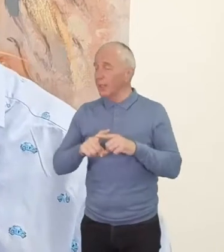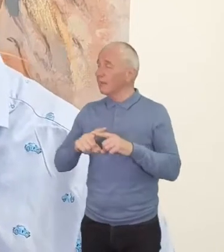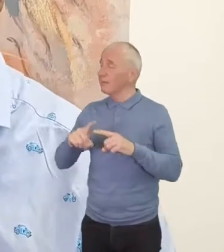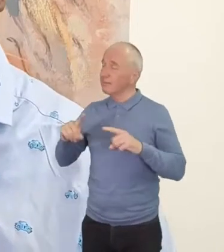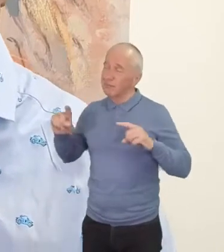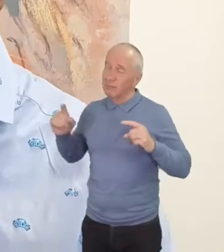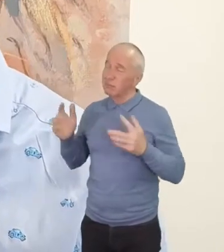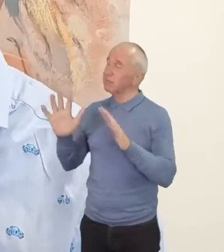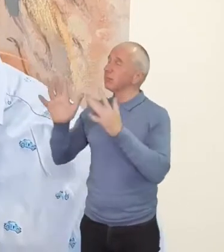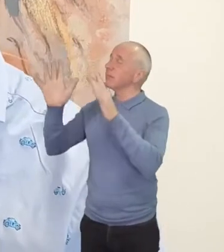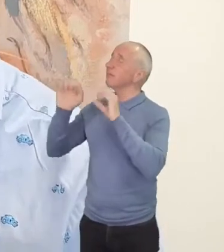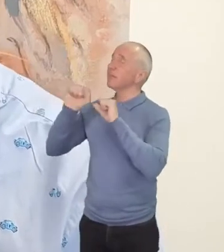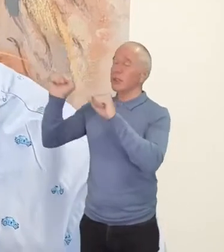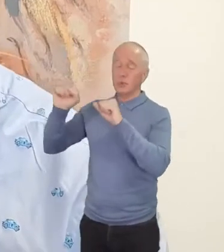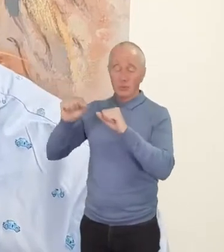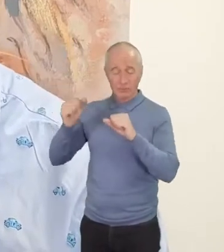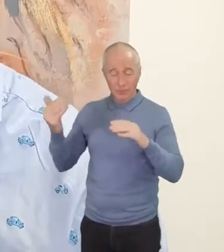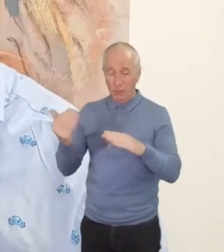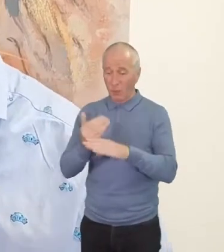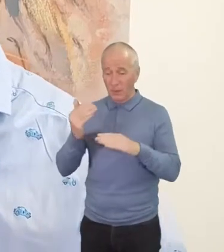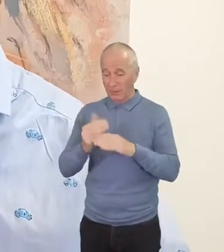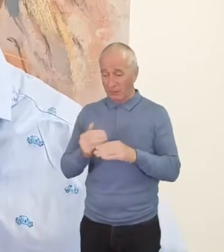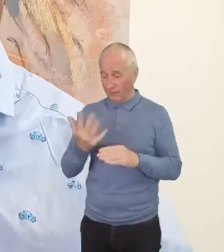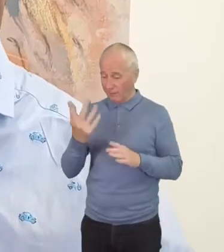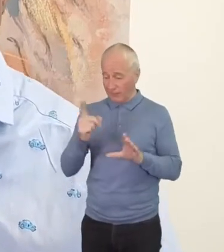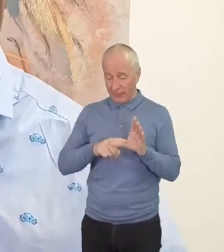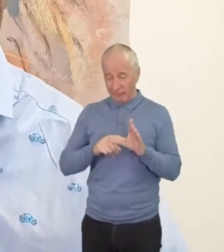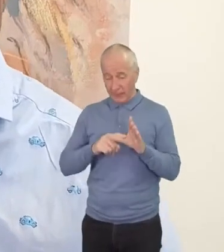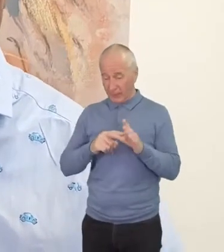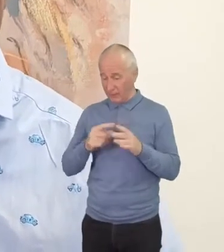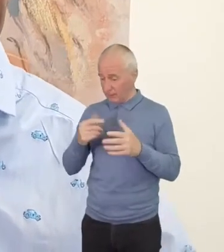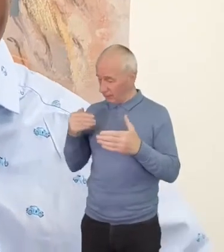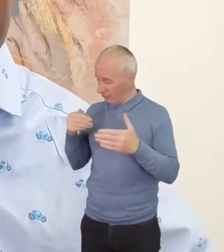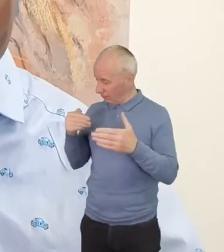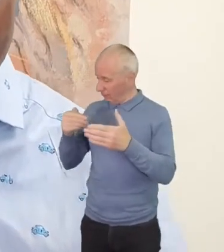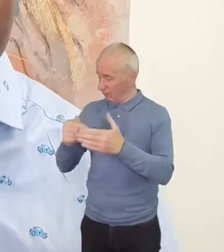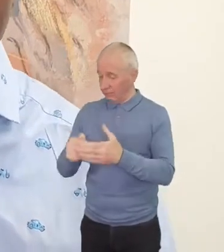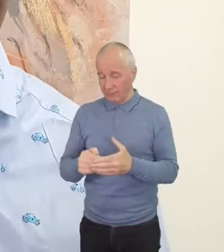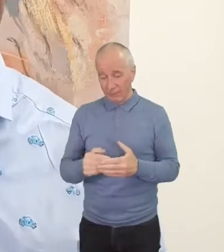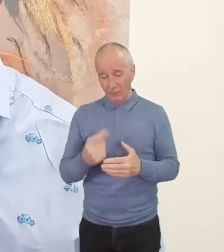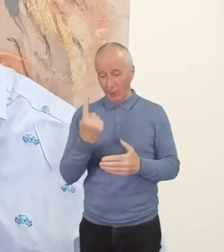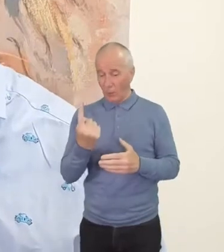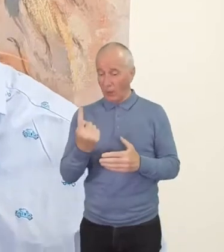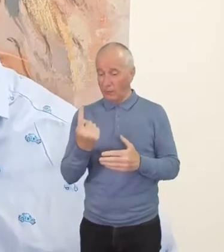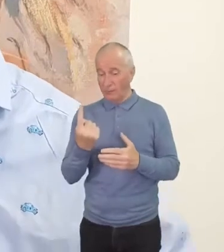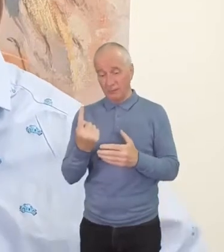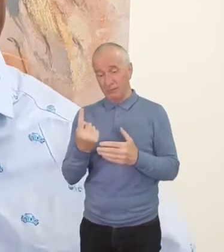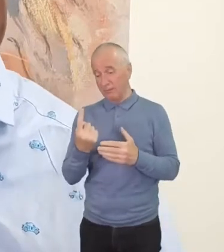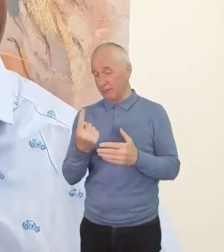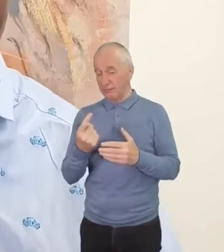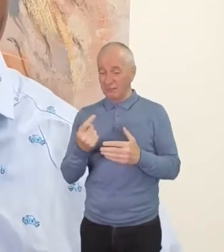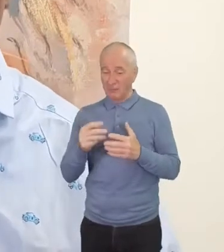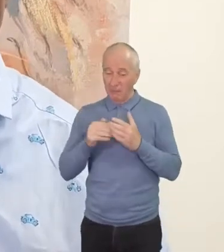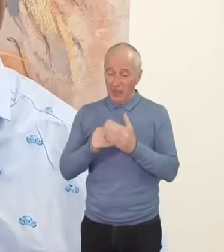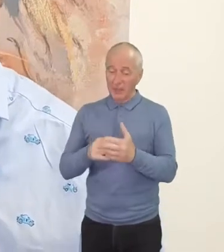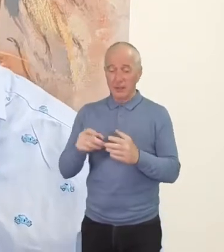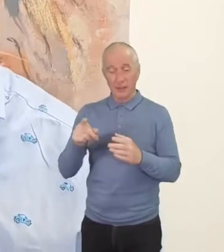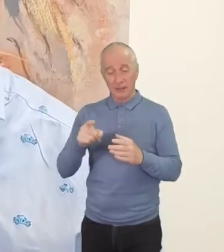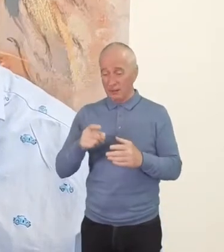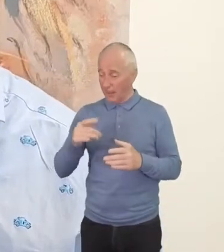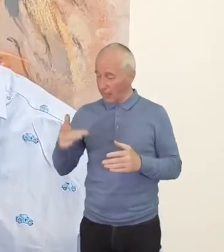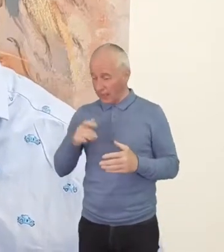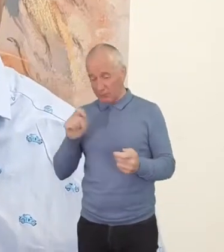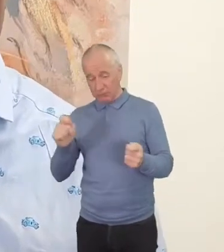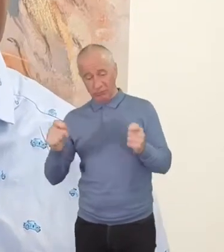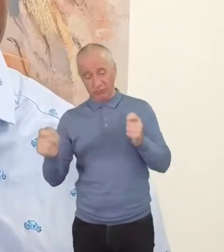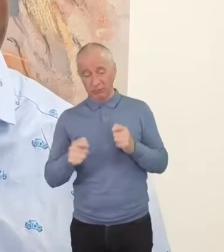work in the past 5 years of over 1 million lives transformed through the demonstration of